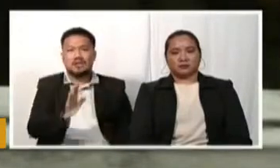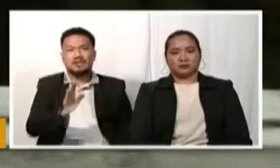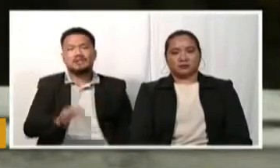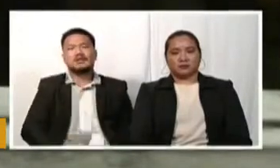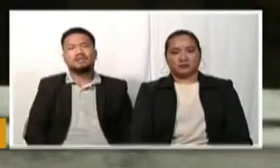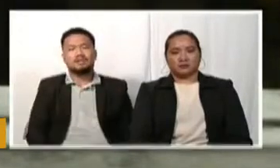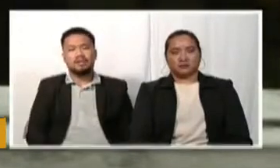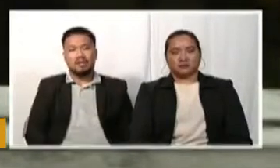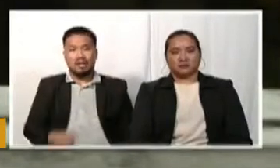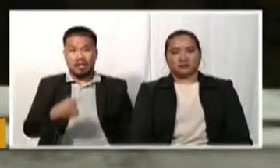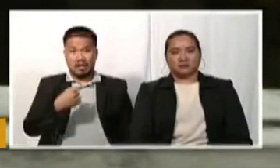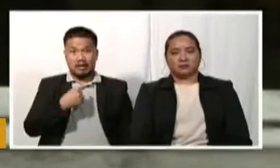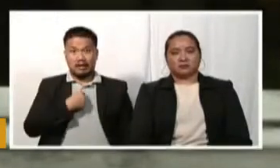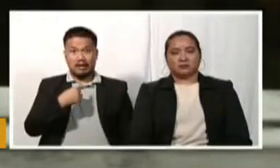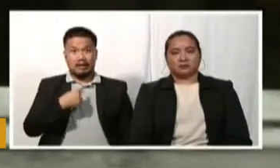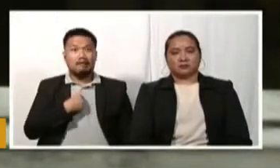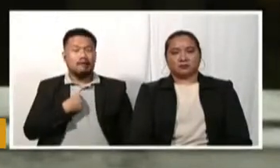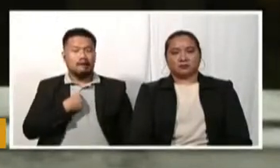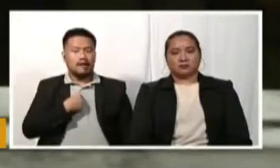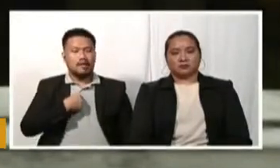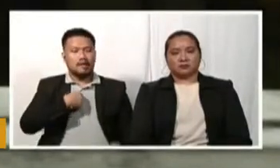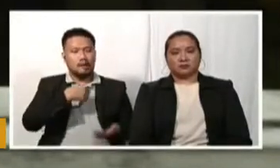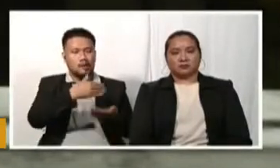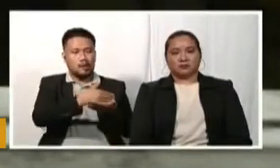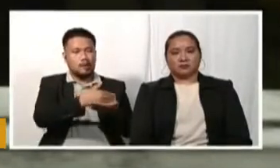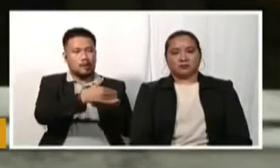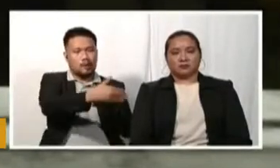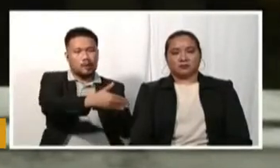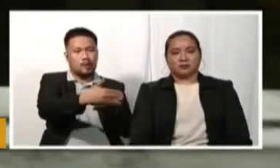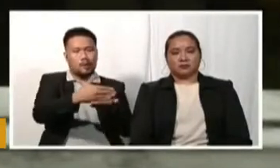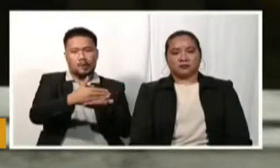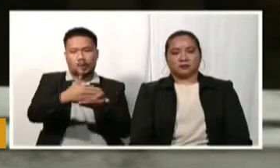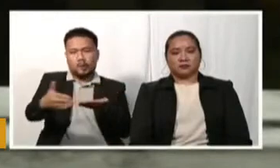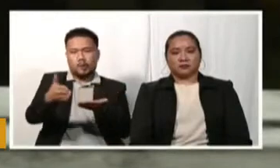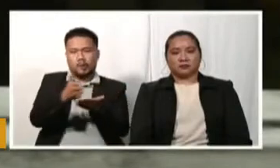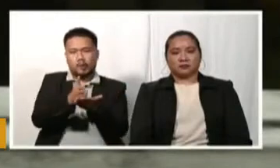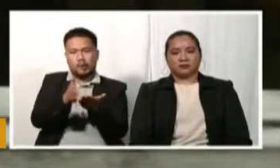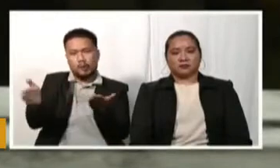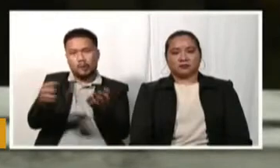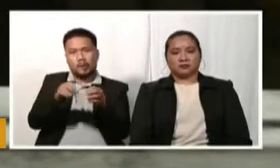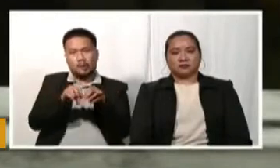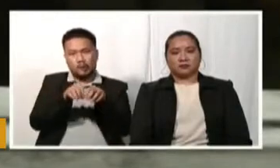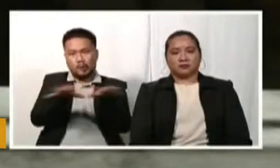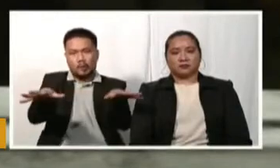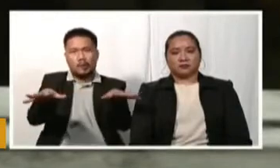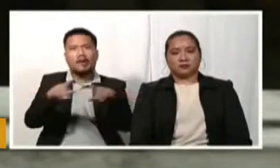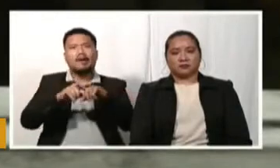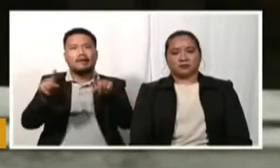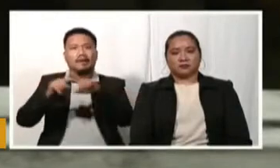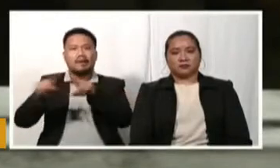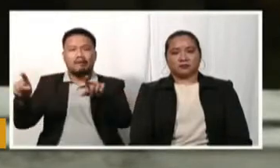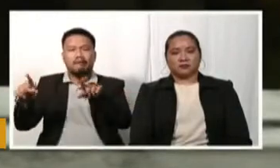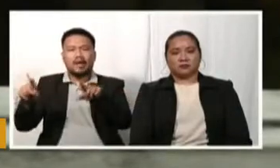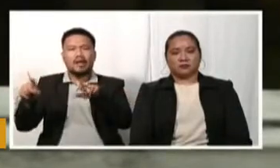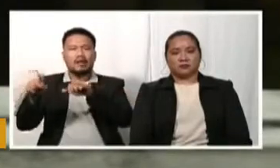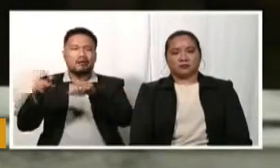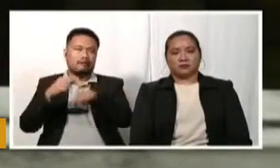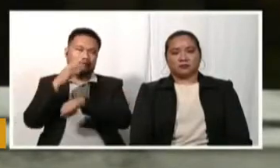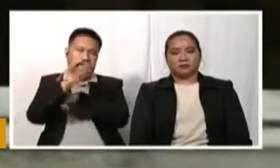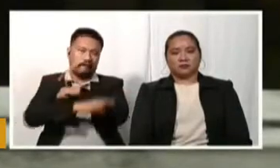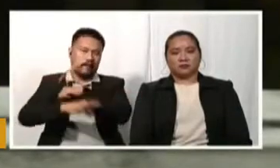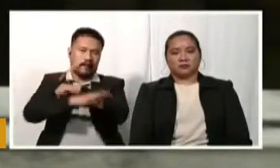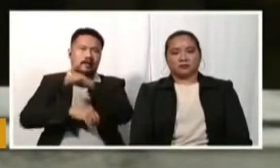I scattered them among the nations, dispersing them over foreign lands. According to